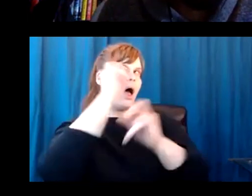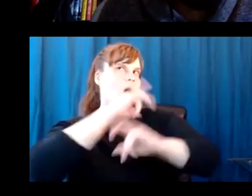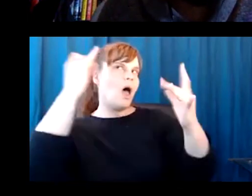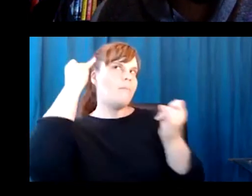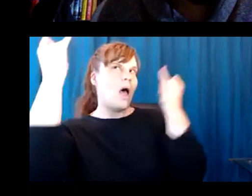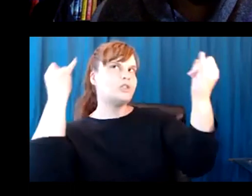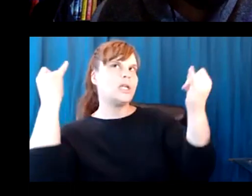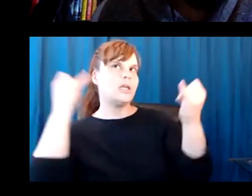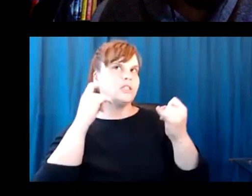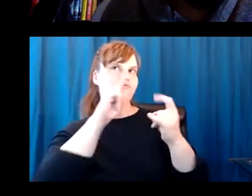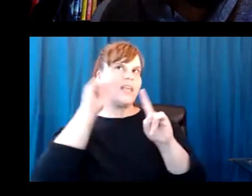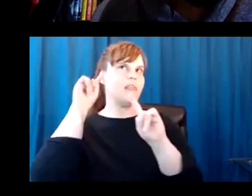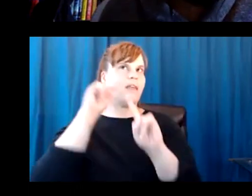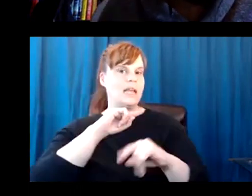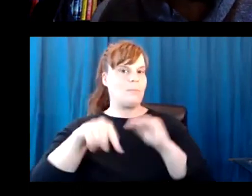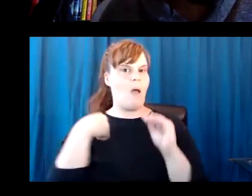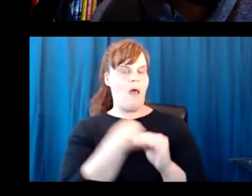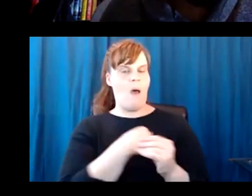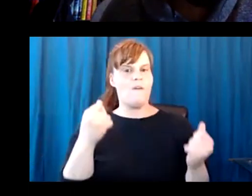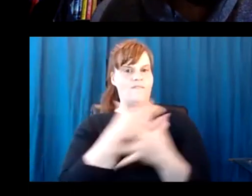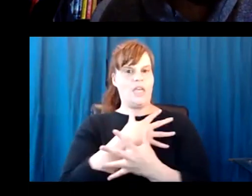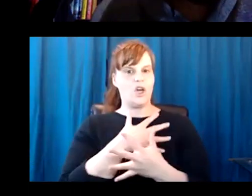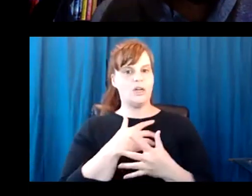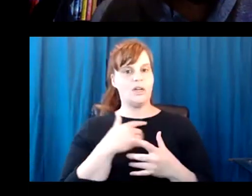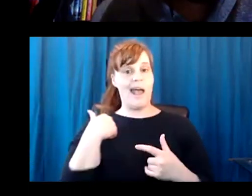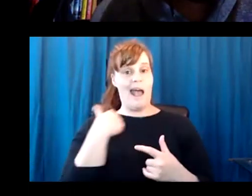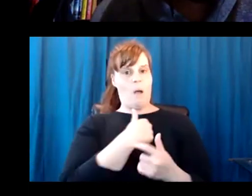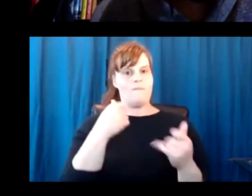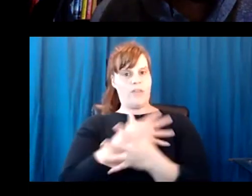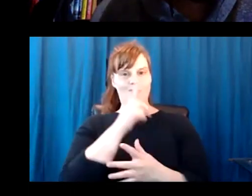fears, and our fears are about us.